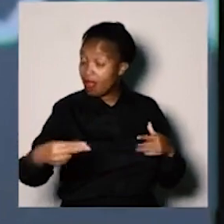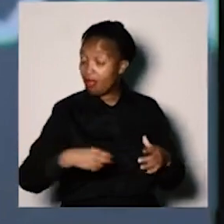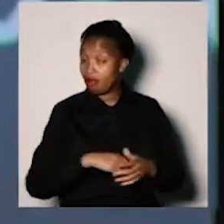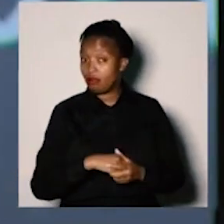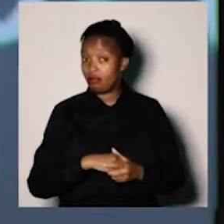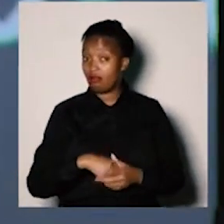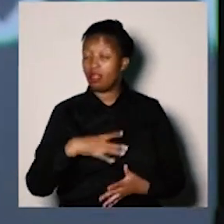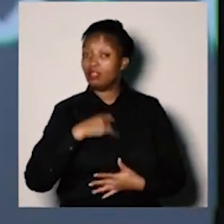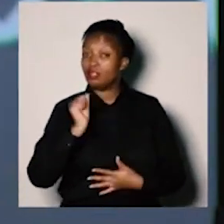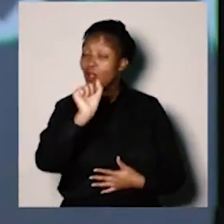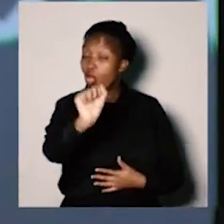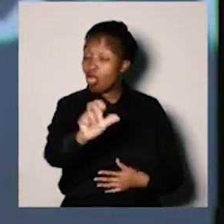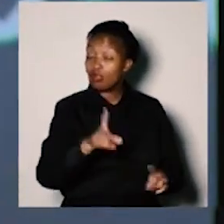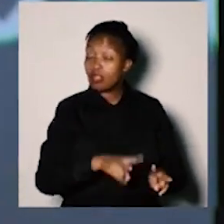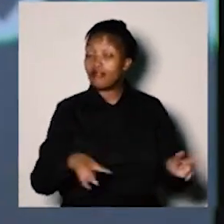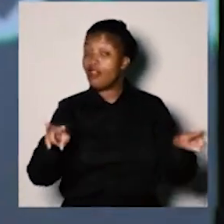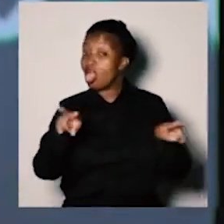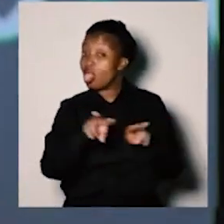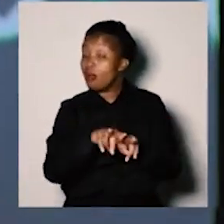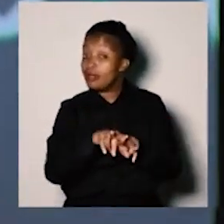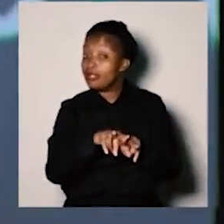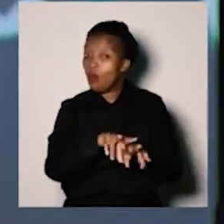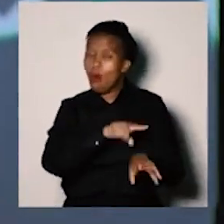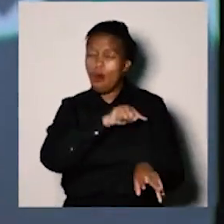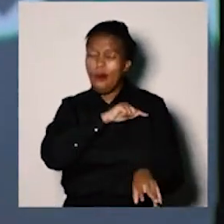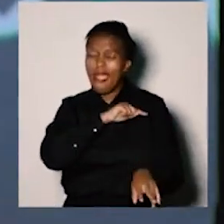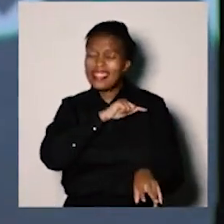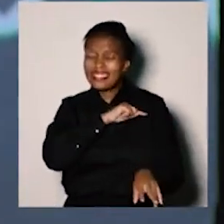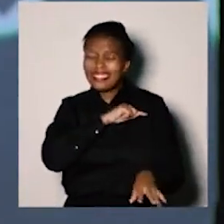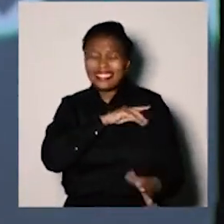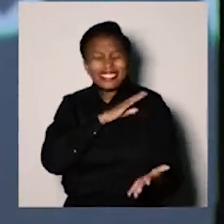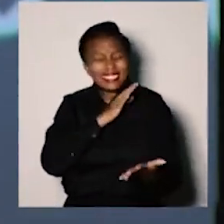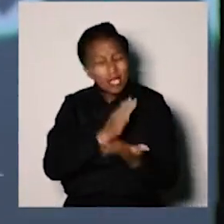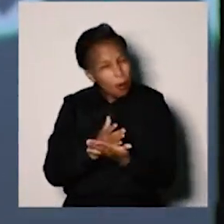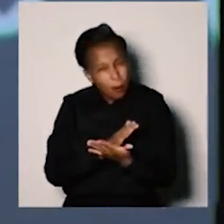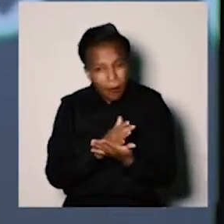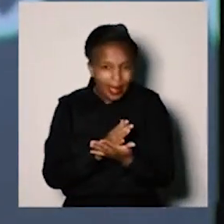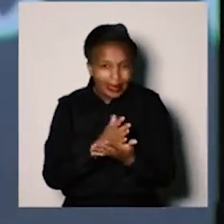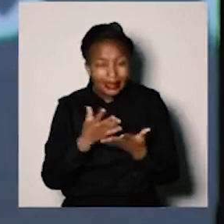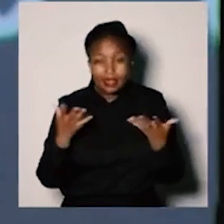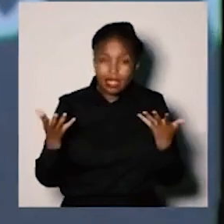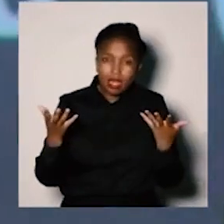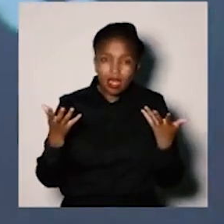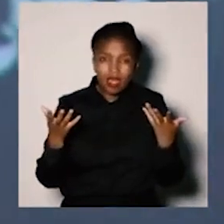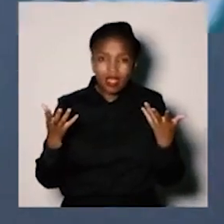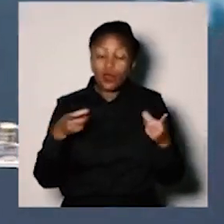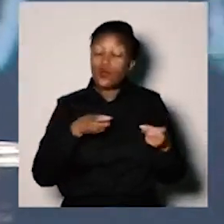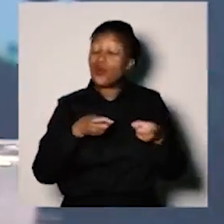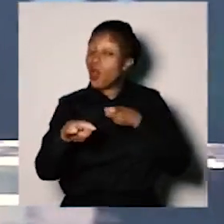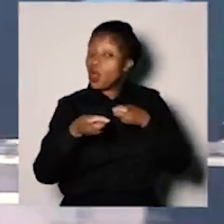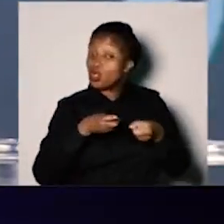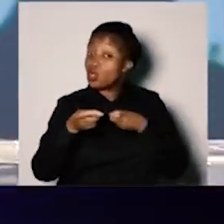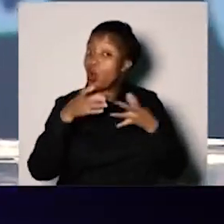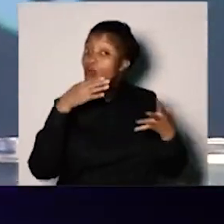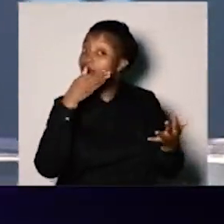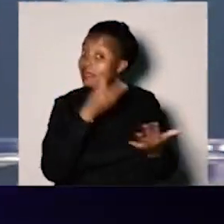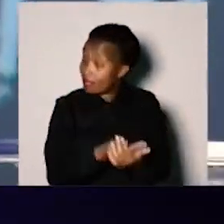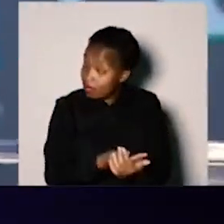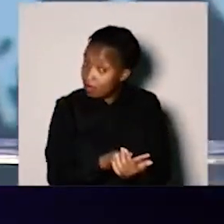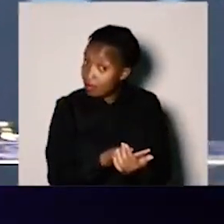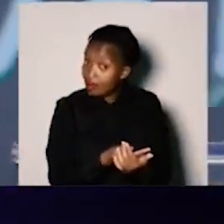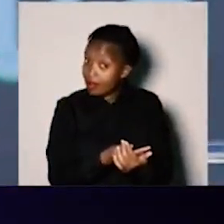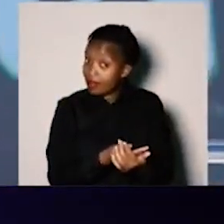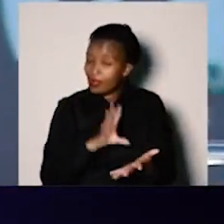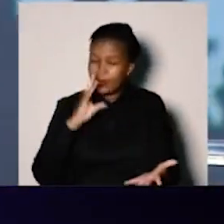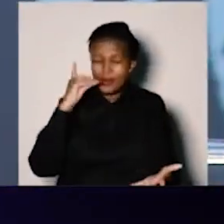Your soul is valuable because it is that part over which at least you have control. You can